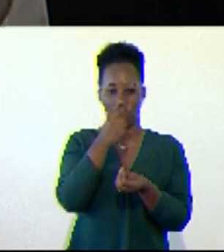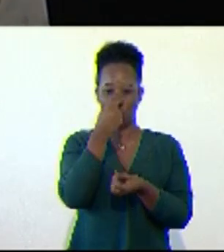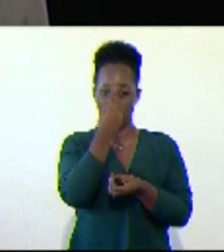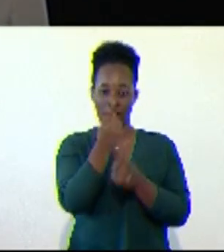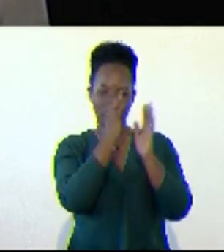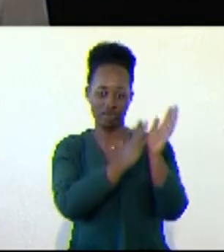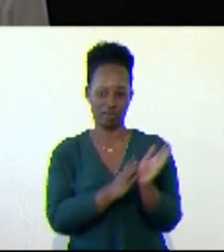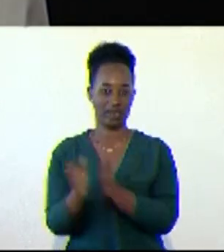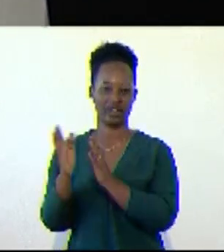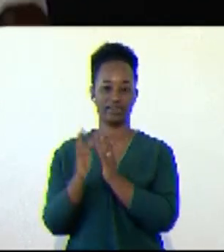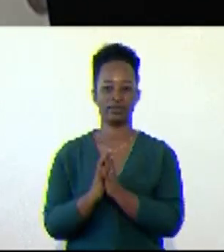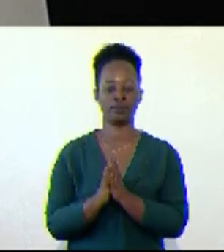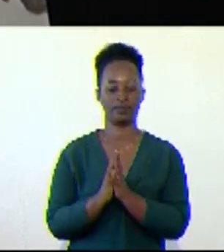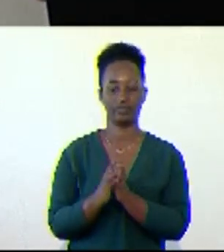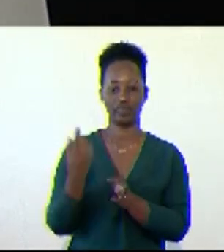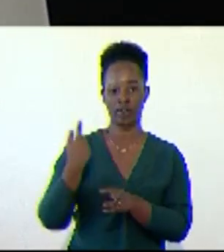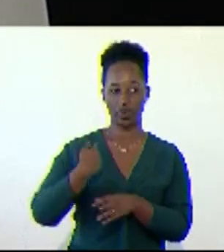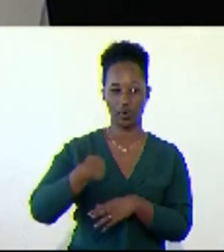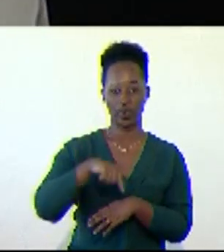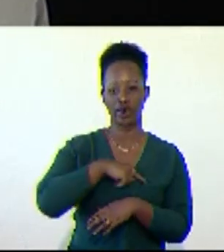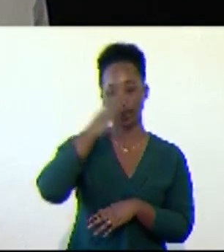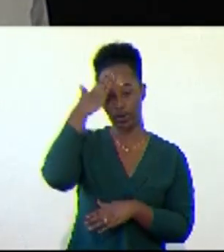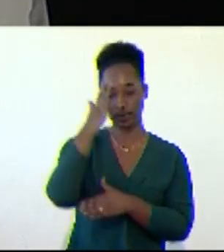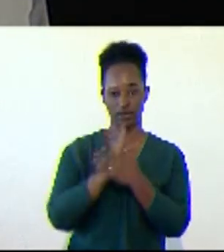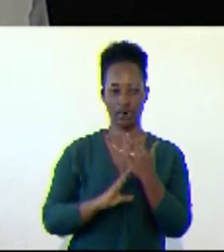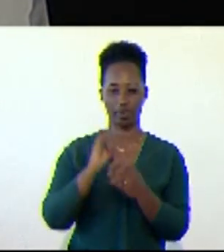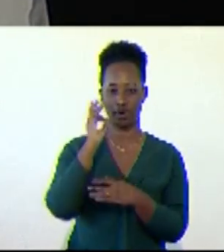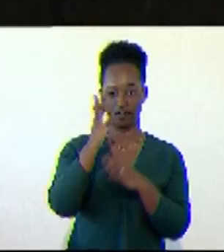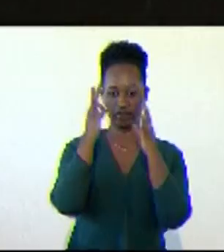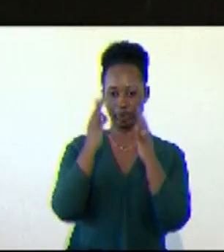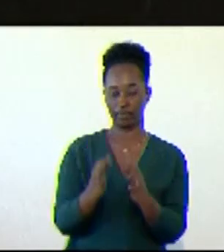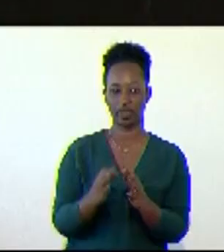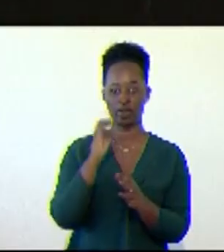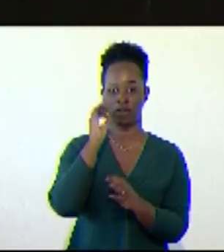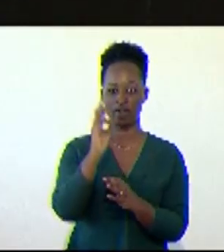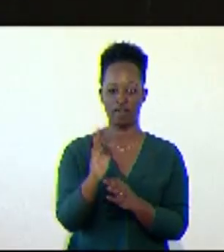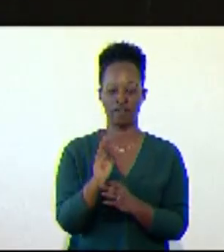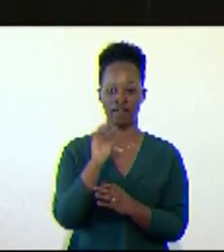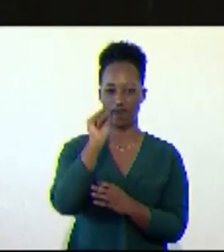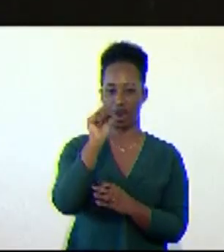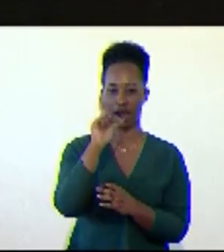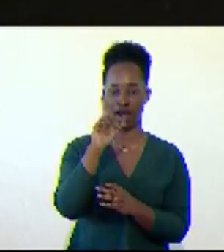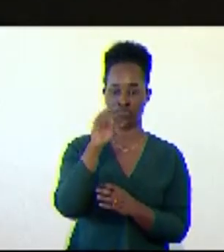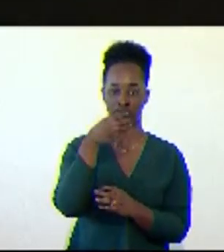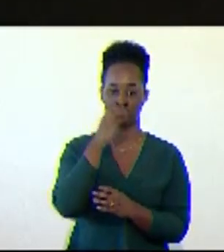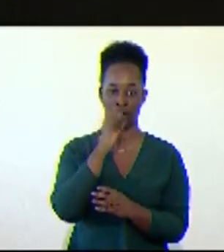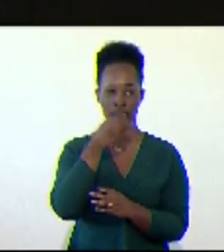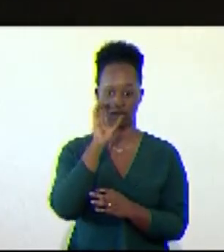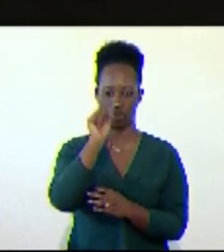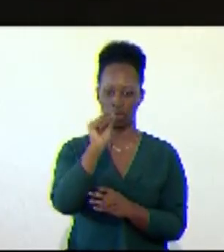prepare. We know some of the properties of alcohols.